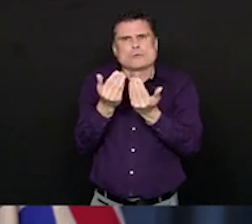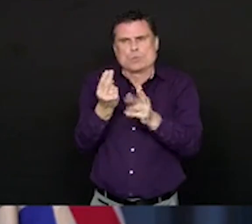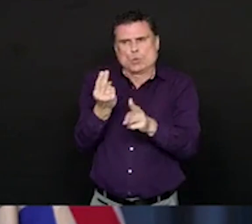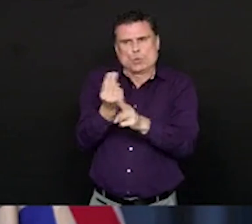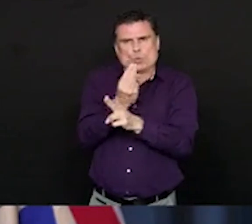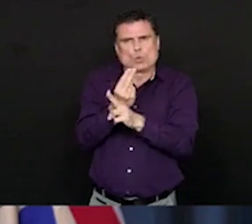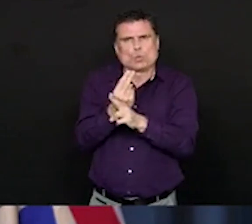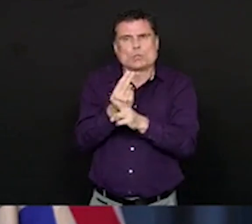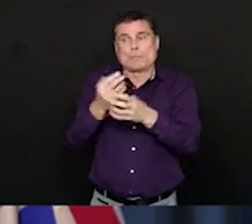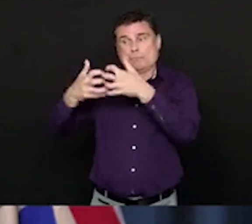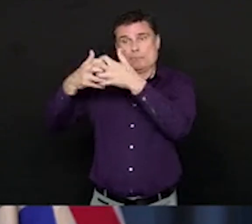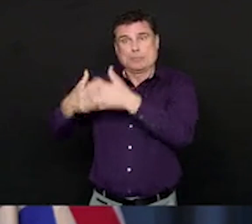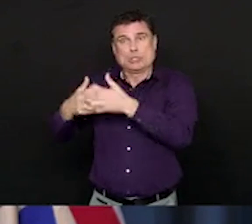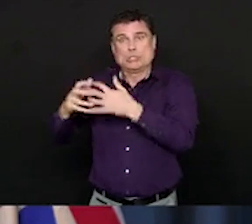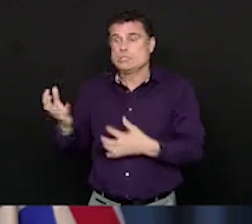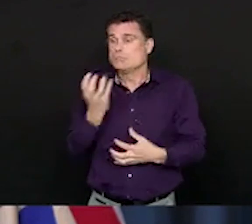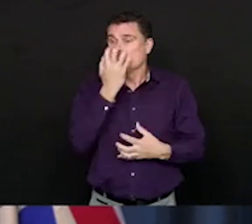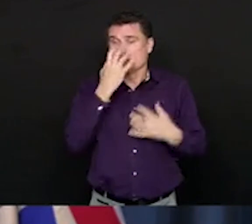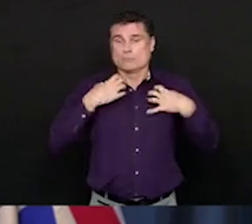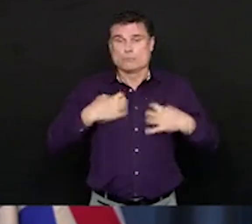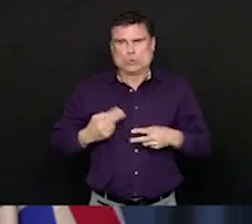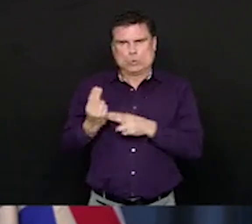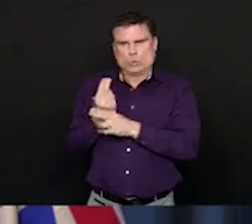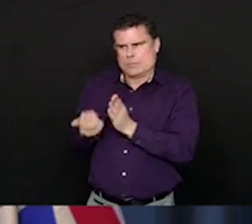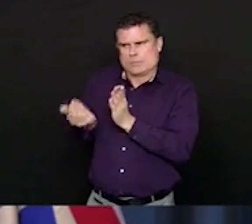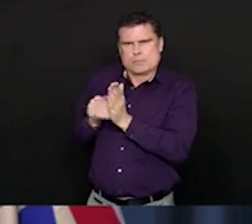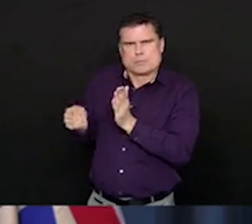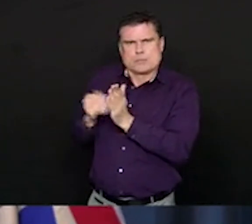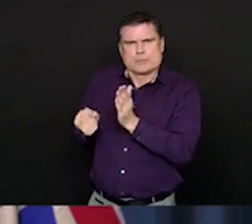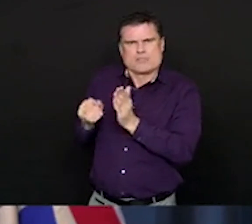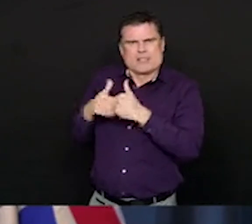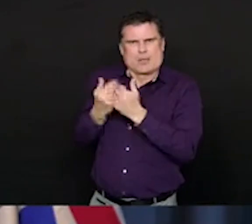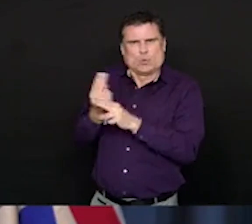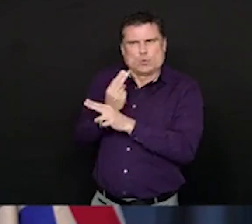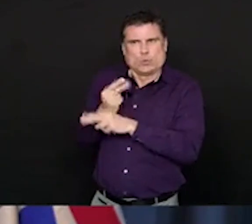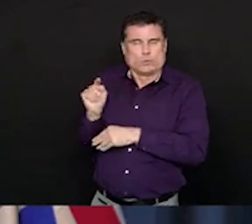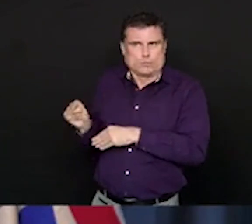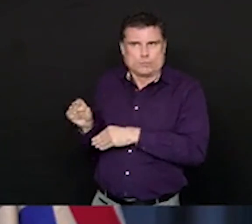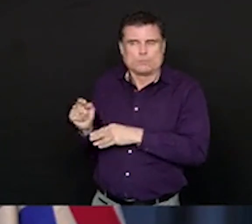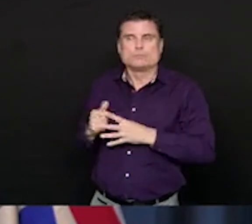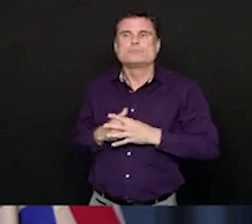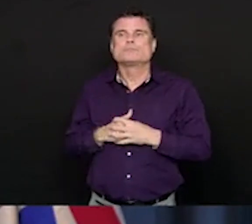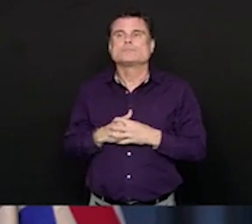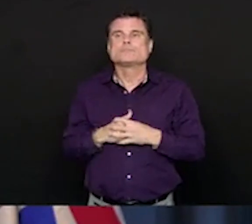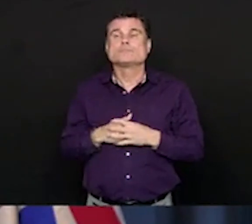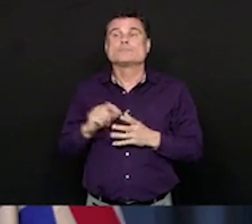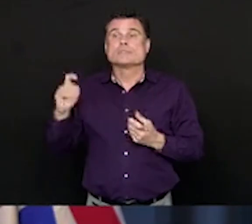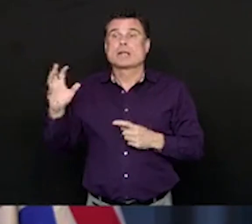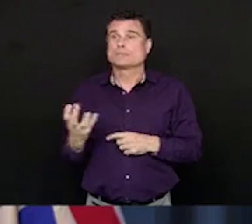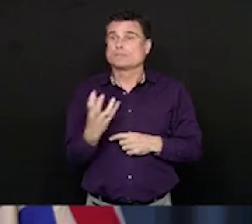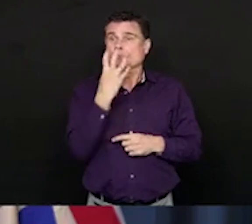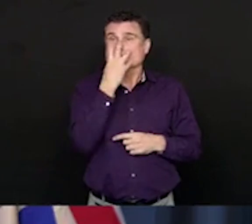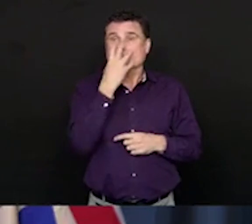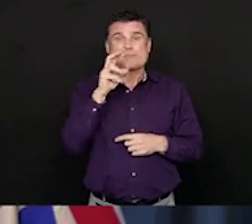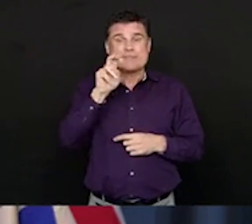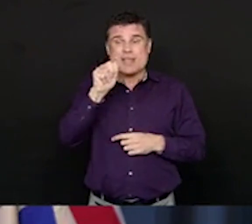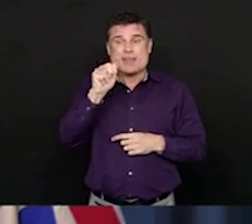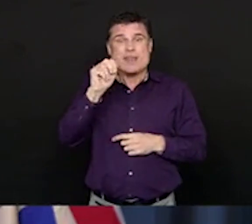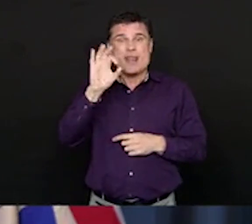are disposable, but they are not single use, and they can be. There's been some studies that have supported that they can